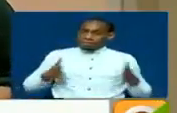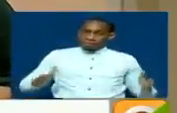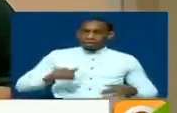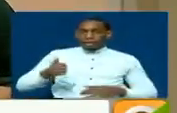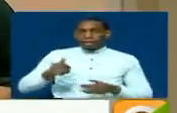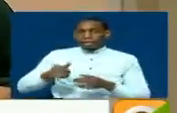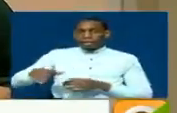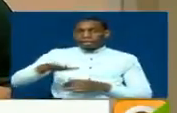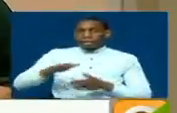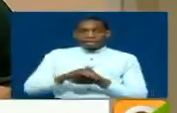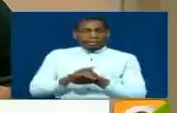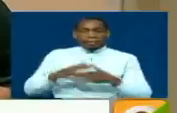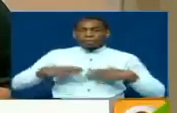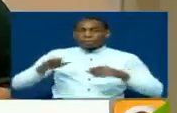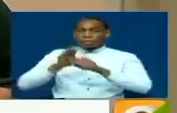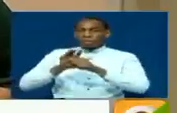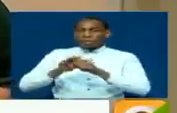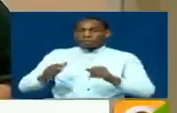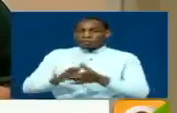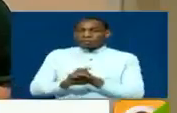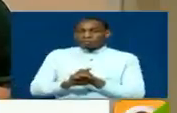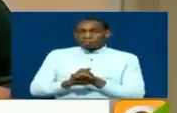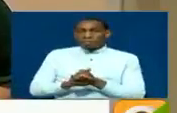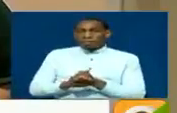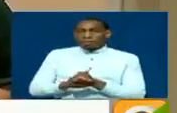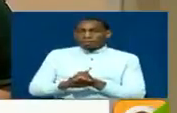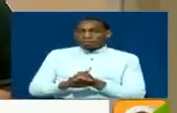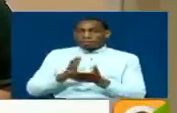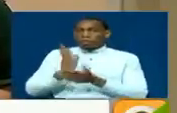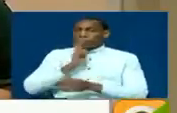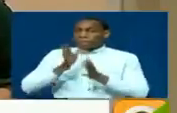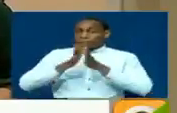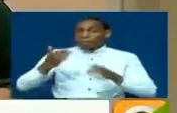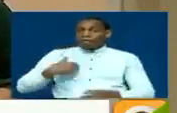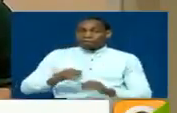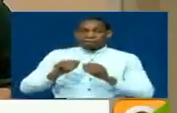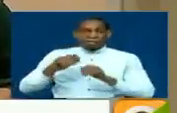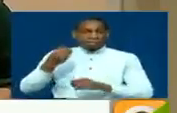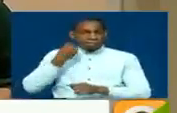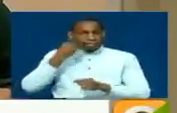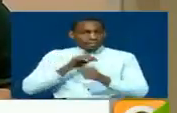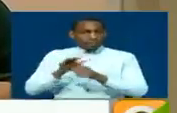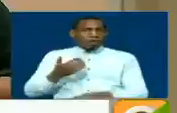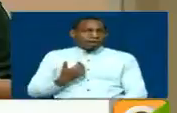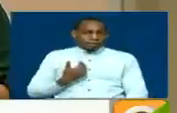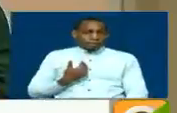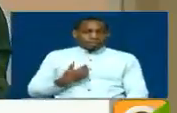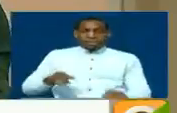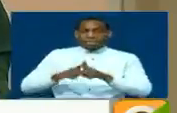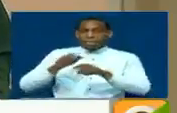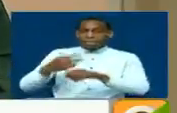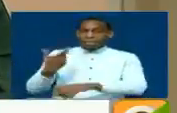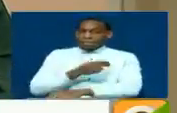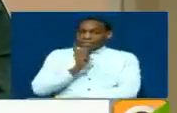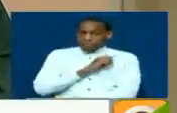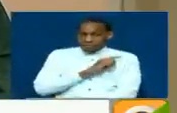living in deprived conditions or densely populated areas are at high risk of contracting COVID-19 infection even after